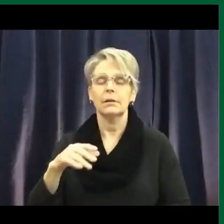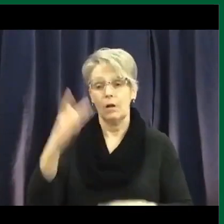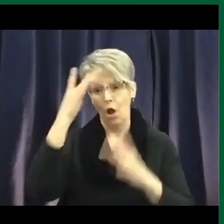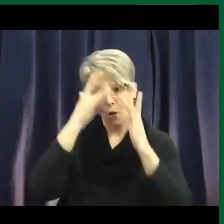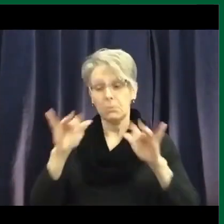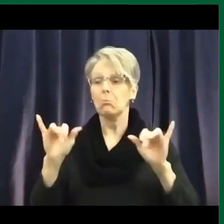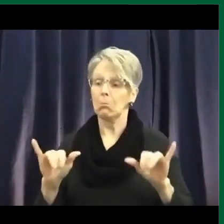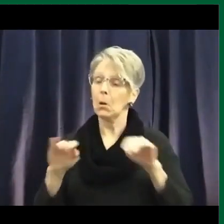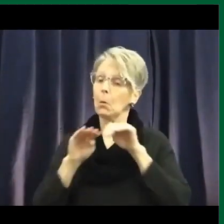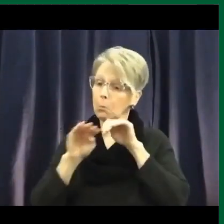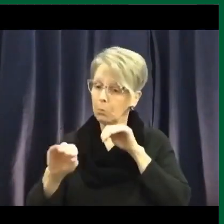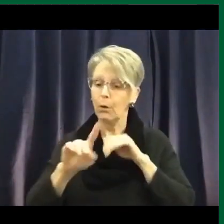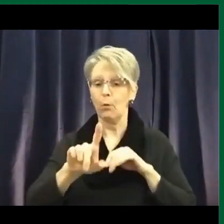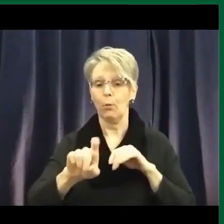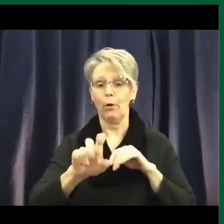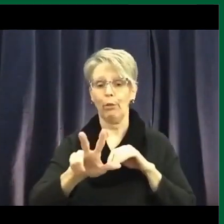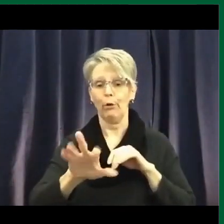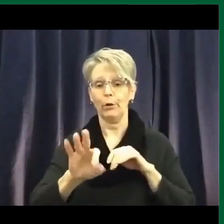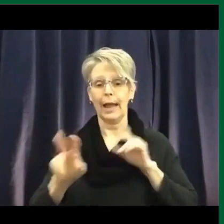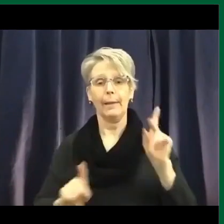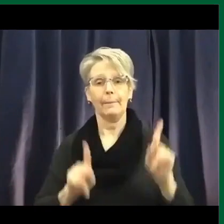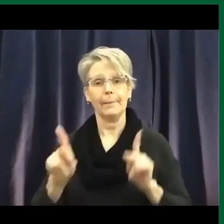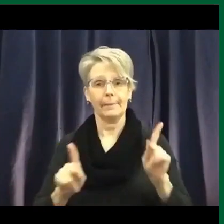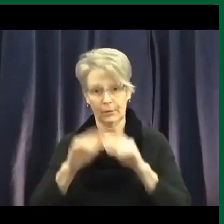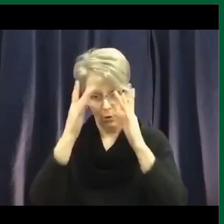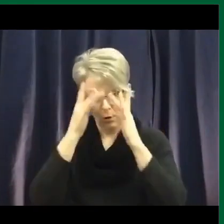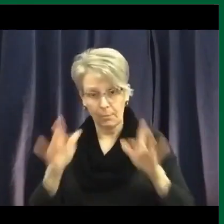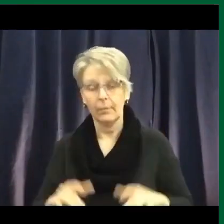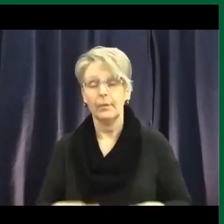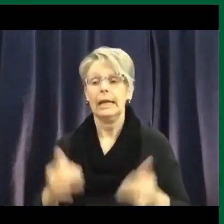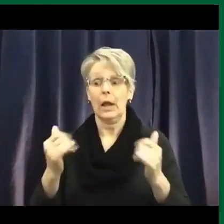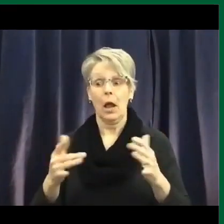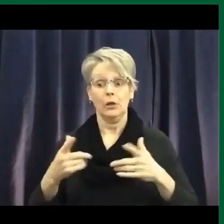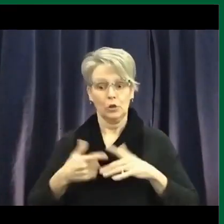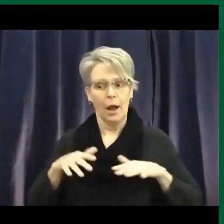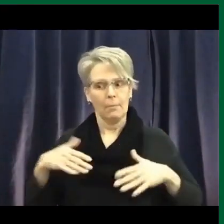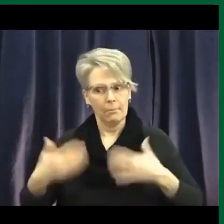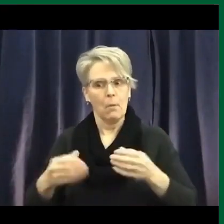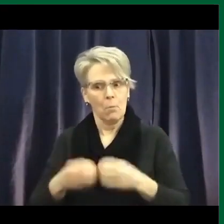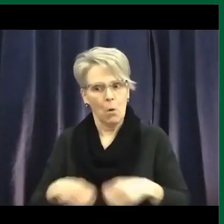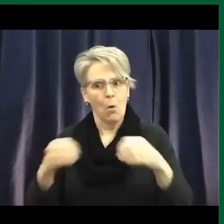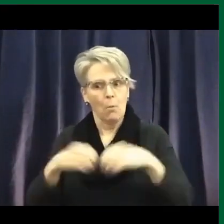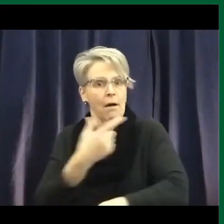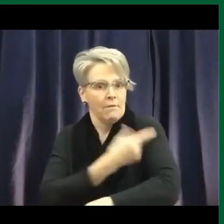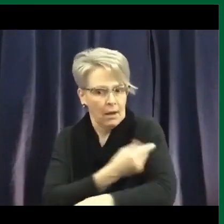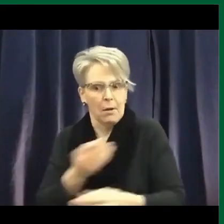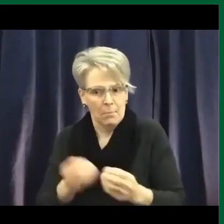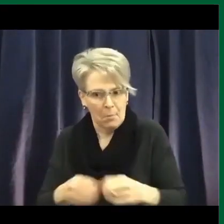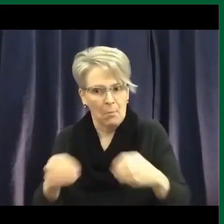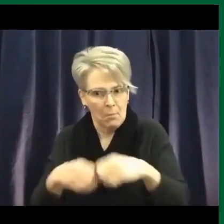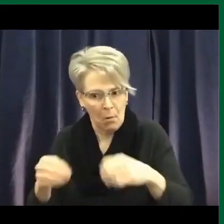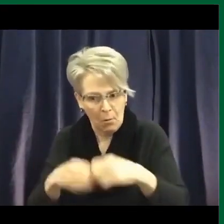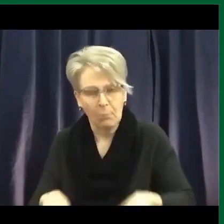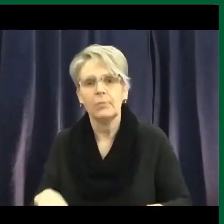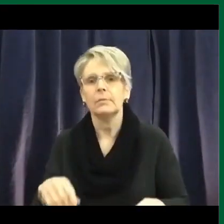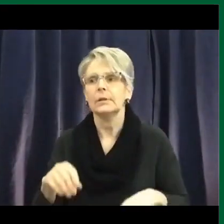stable at 139. With our vaccination program picking up steam and our case numbers and our hospitalization